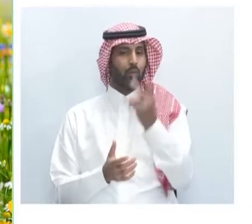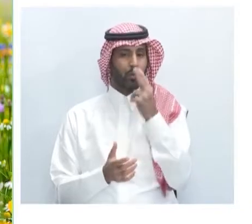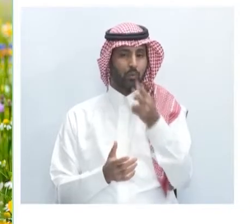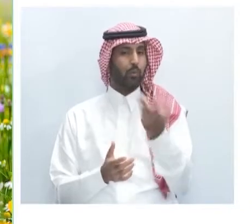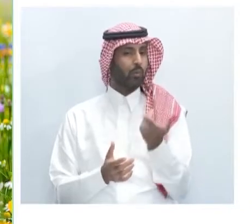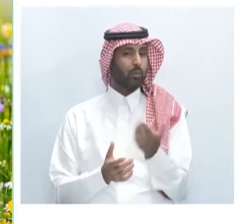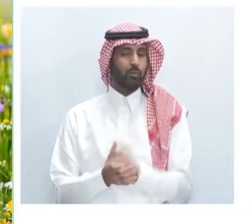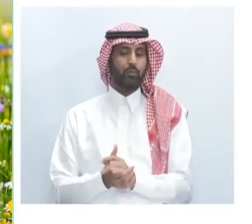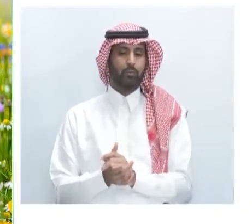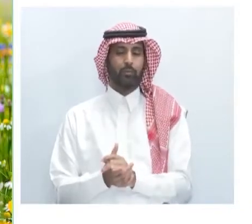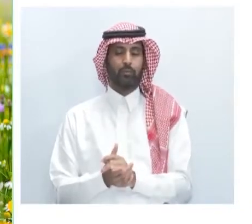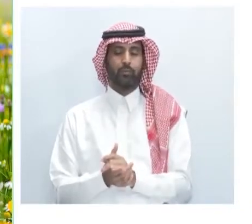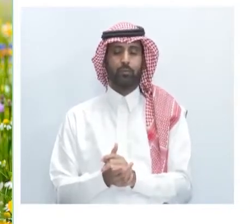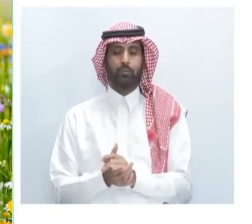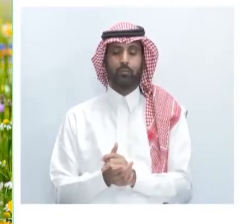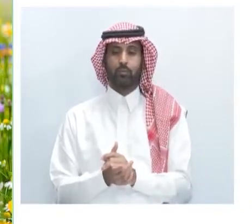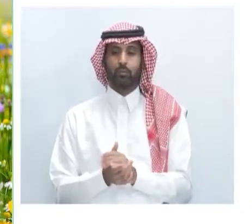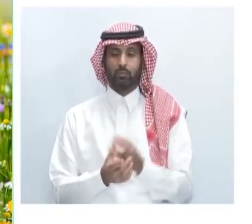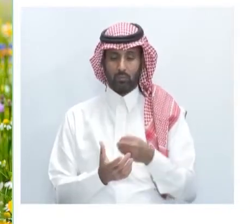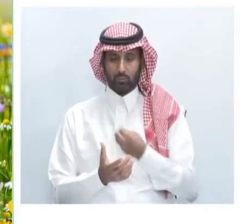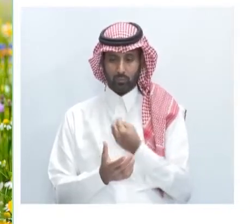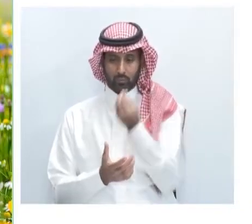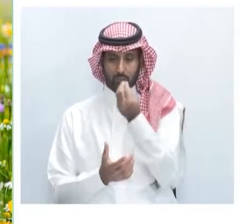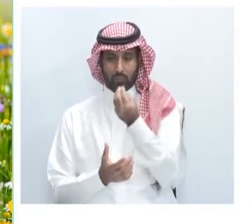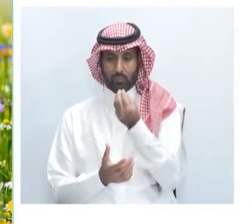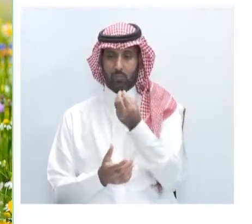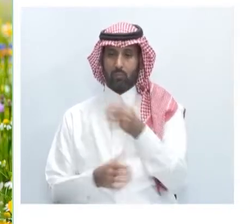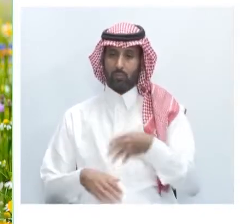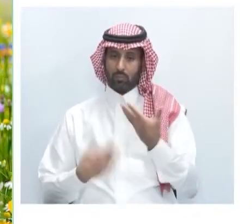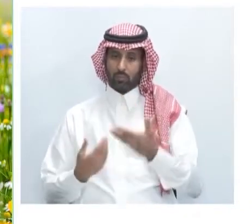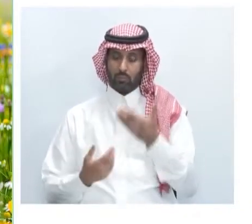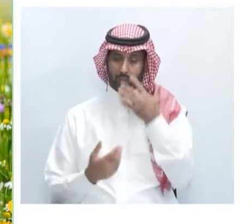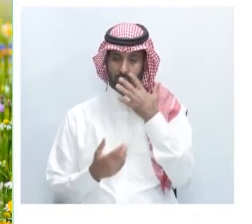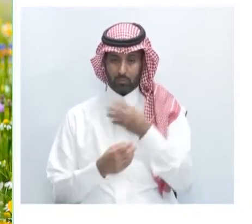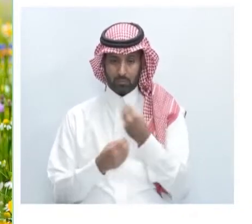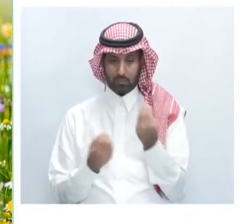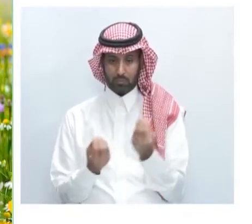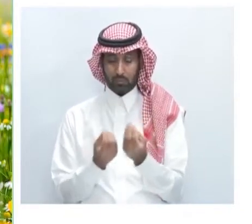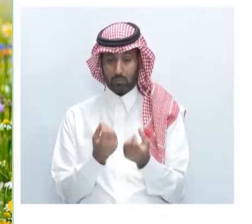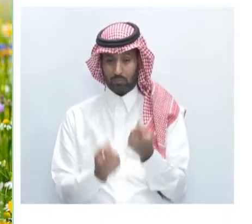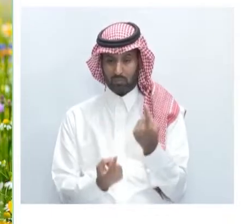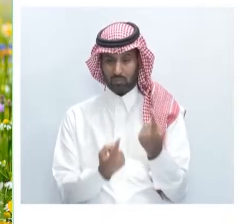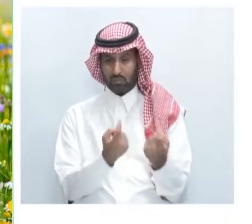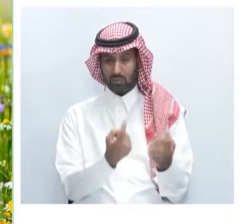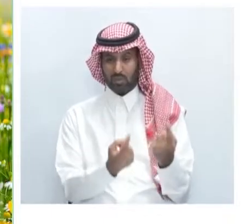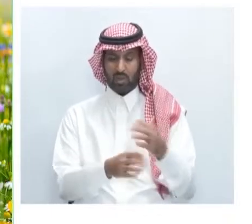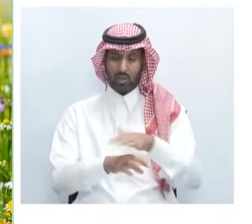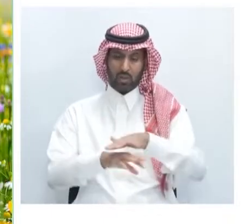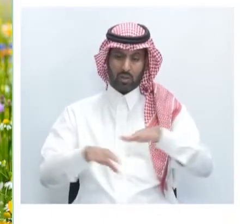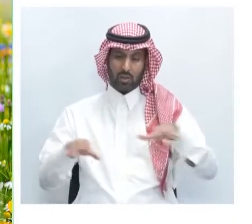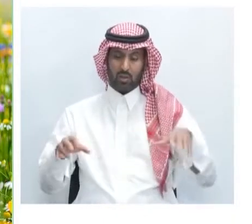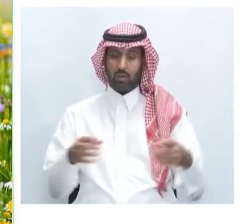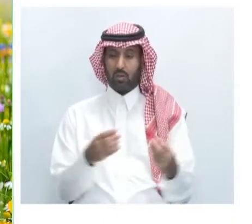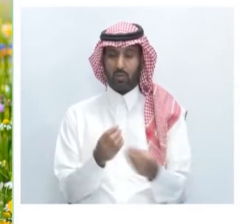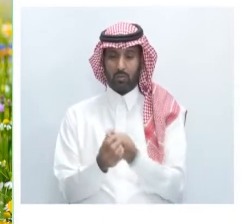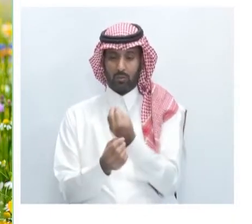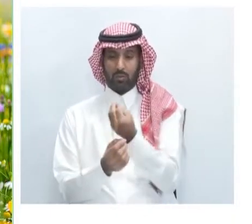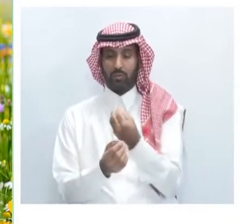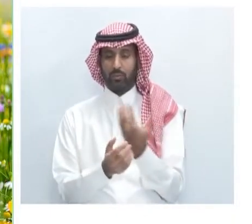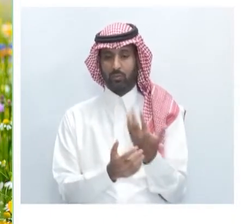this? Yes, you can go picnic. Yes, so this is what? Spring, excellent.